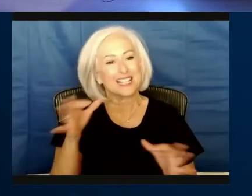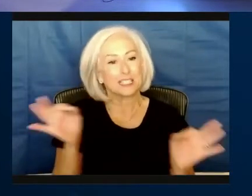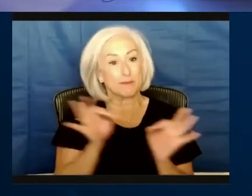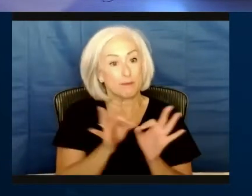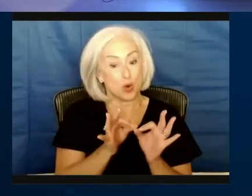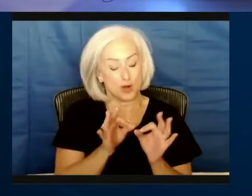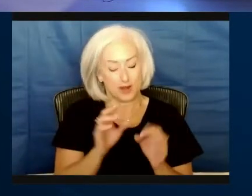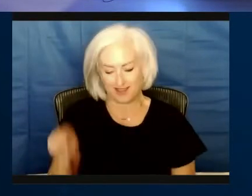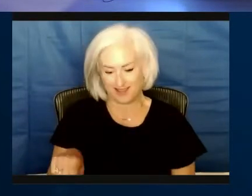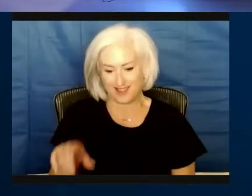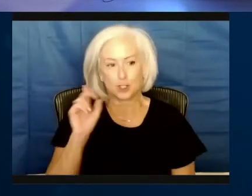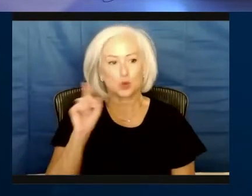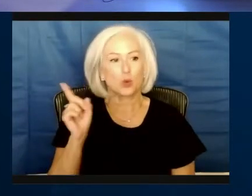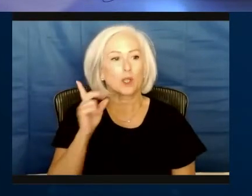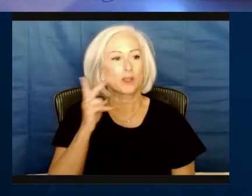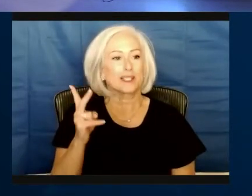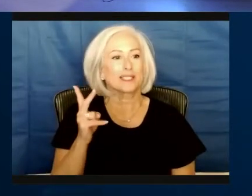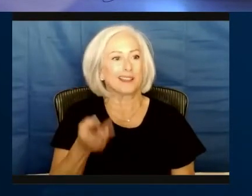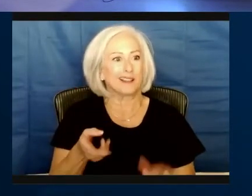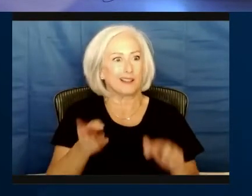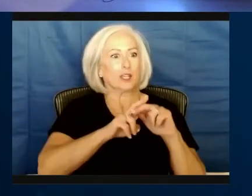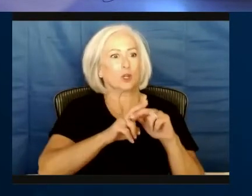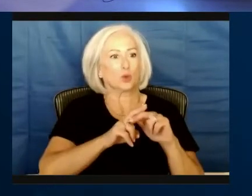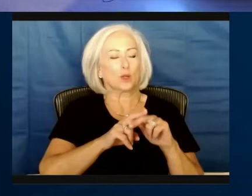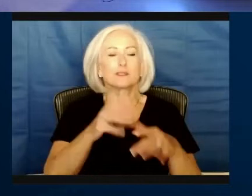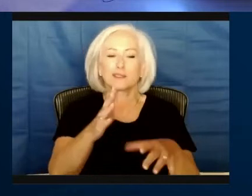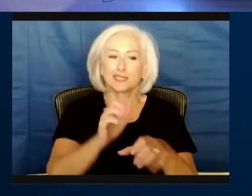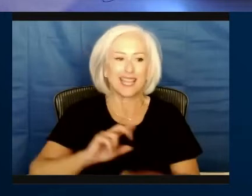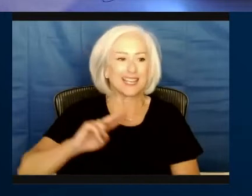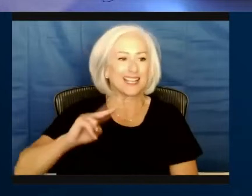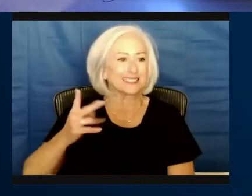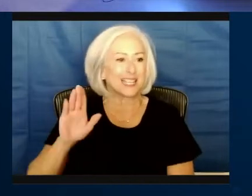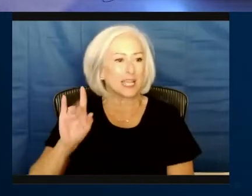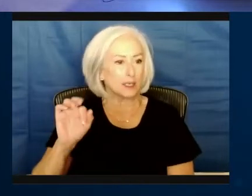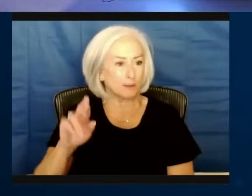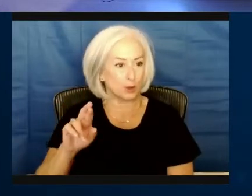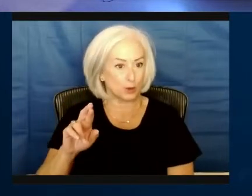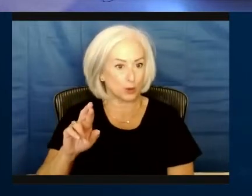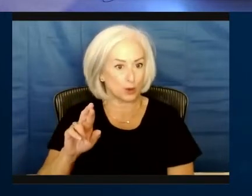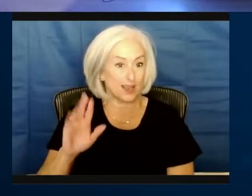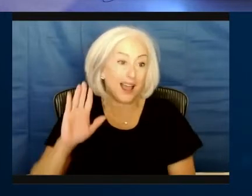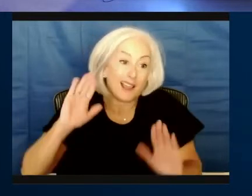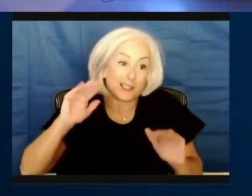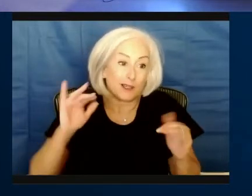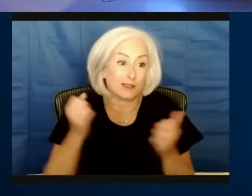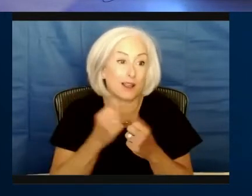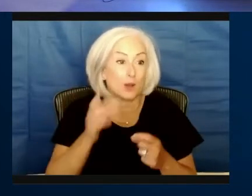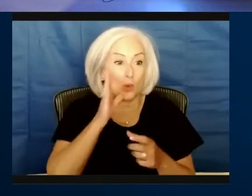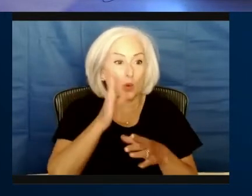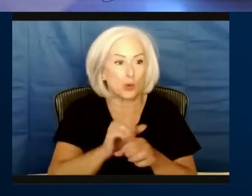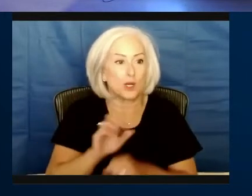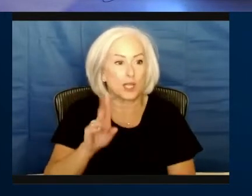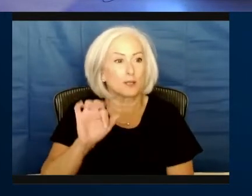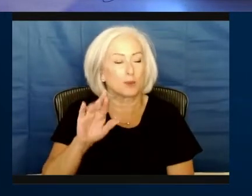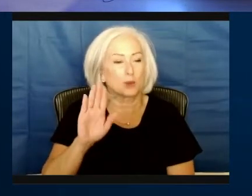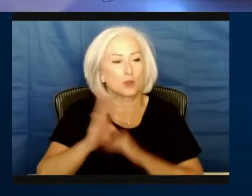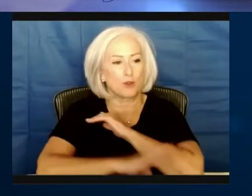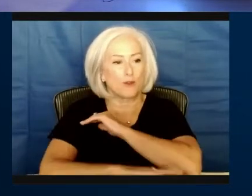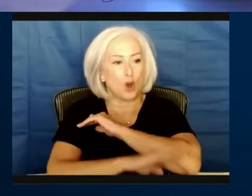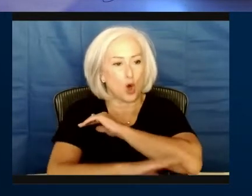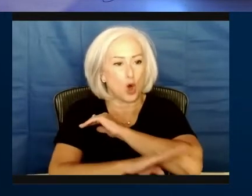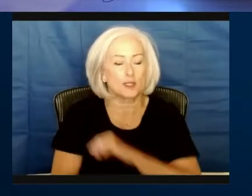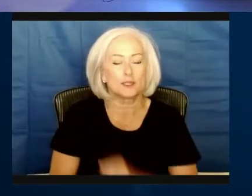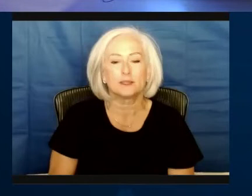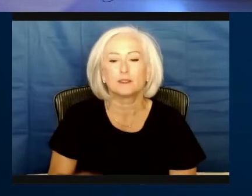That's where we're saying go get that second booster. And everybody will get a booster this fall, I expect. Jess? Dr. Stites, we get a lot of questions about timing